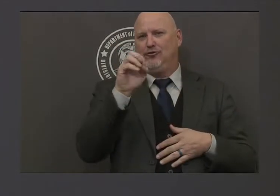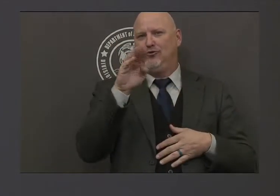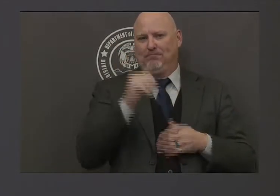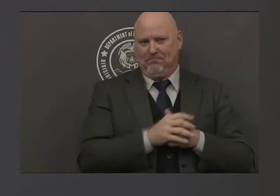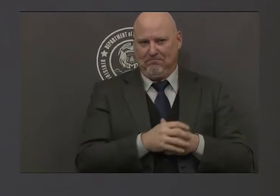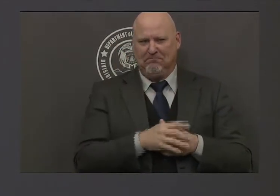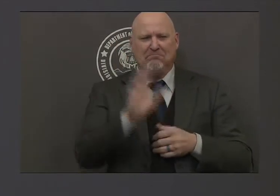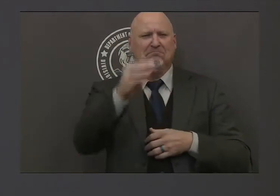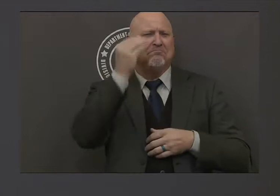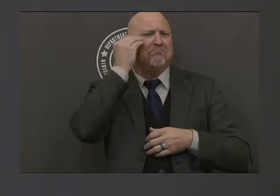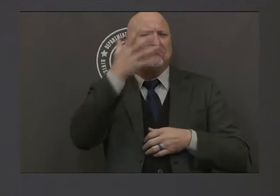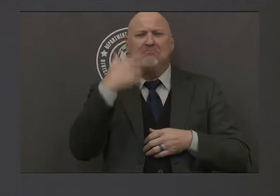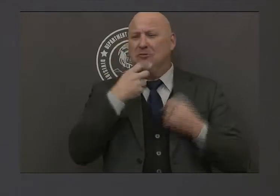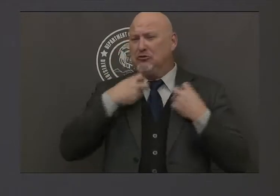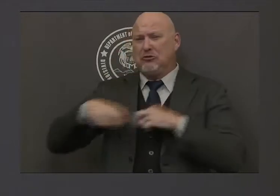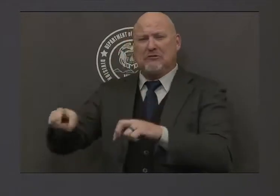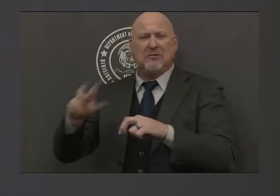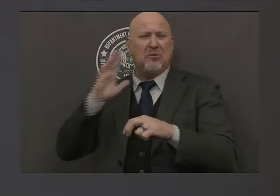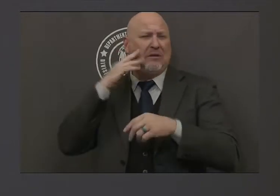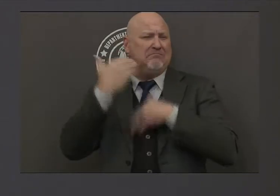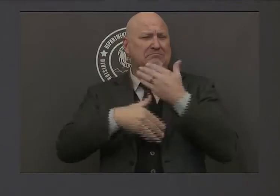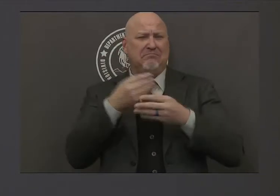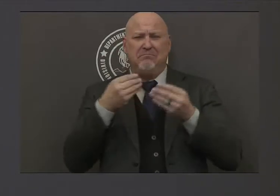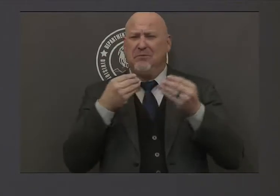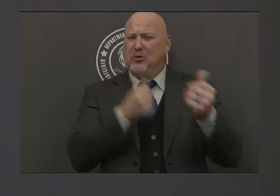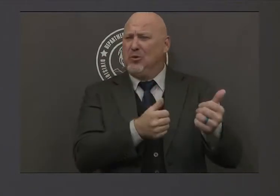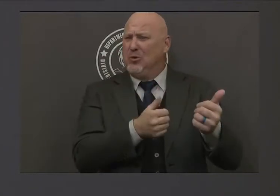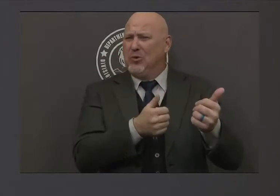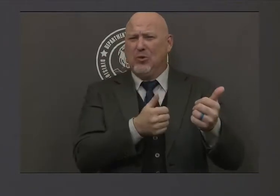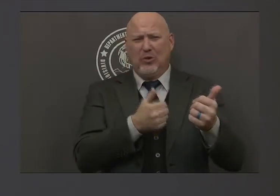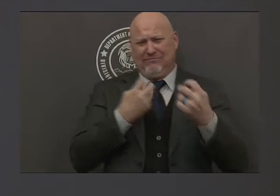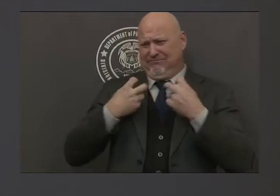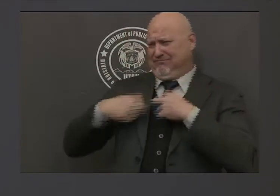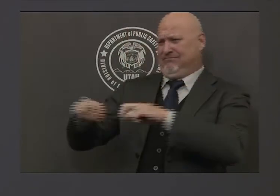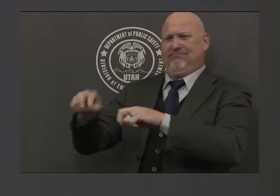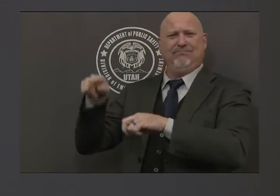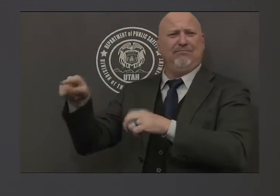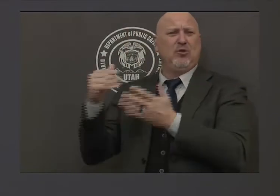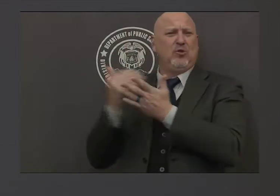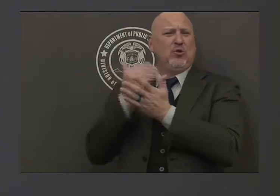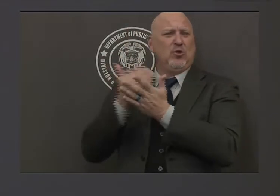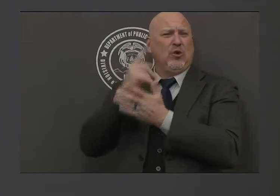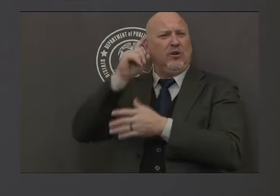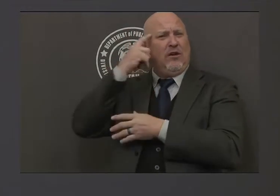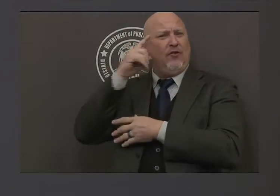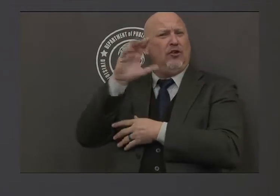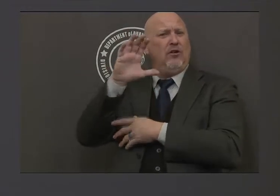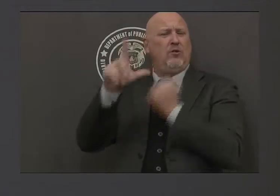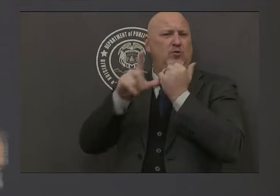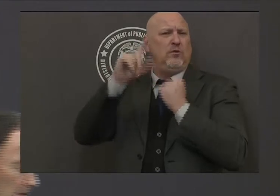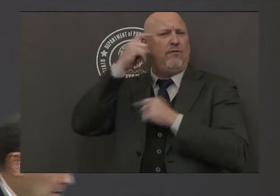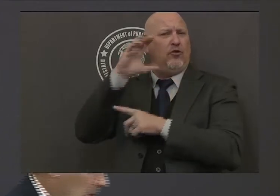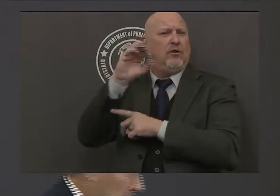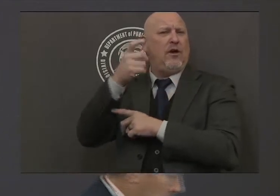asked Lieutenant Governor Spencer Cox, soon to be Governor Spencer Cox, to come and speak about this transition. So Spencer.